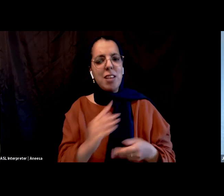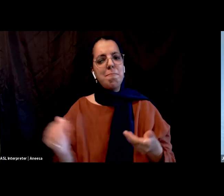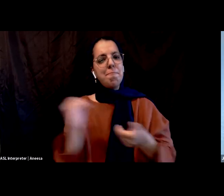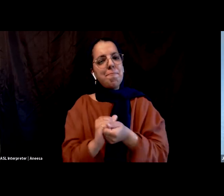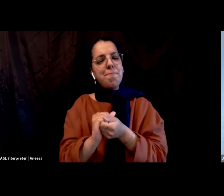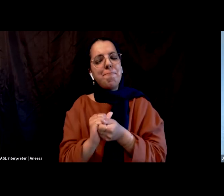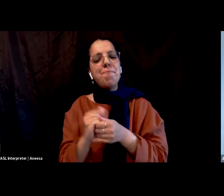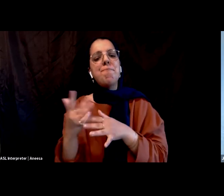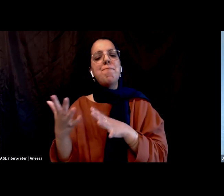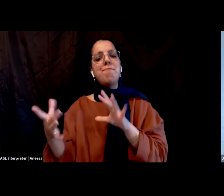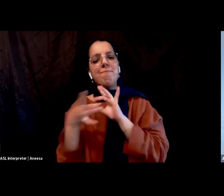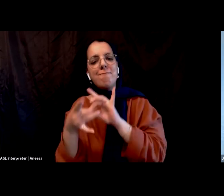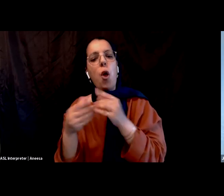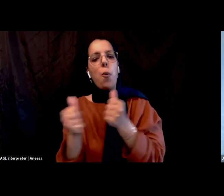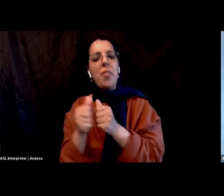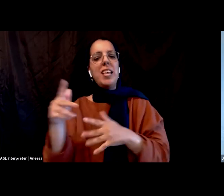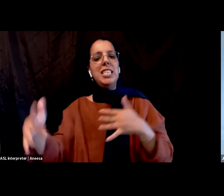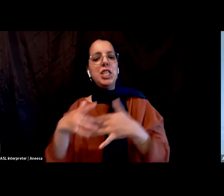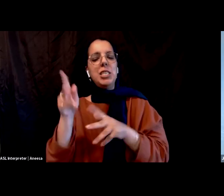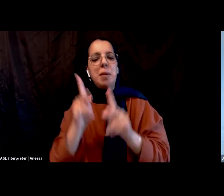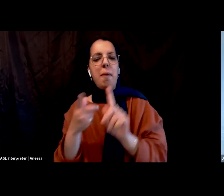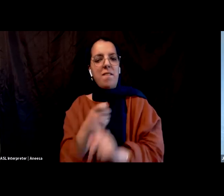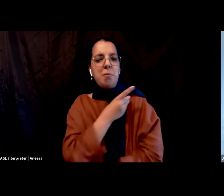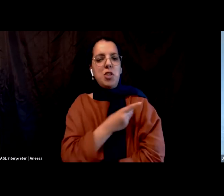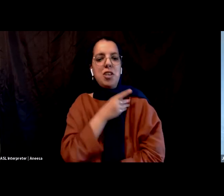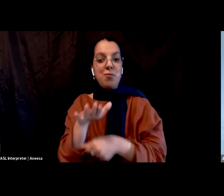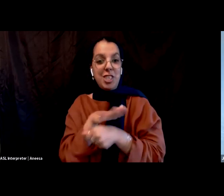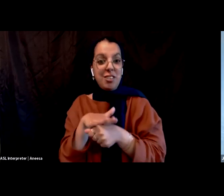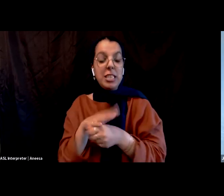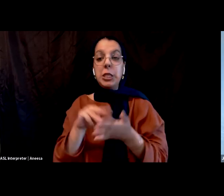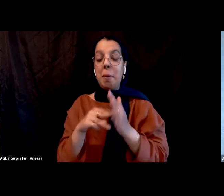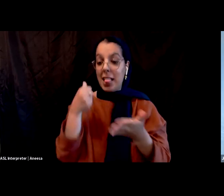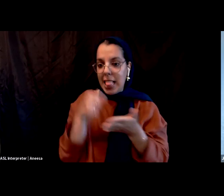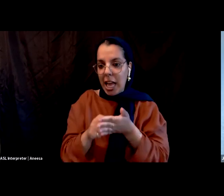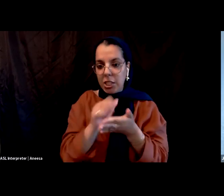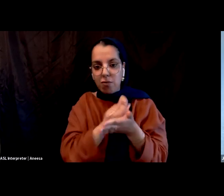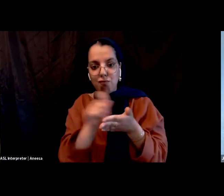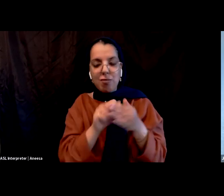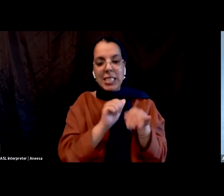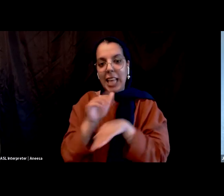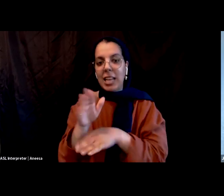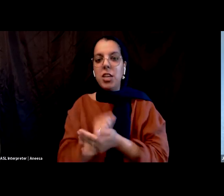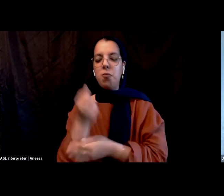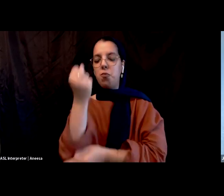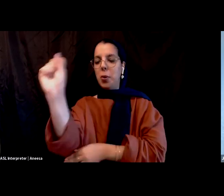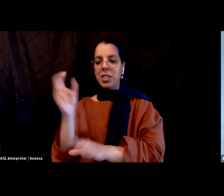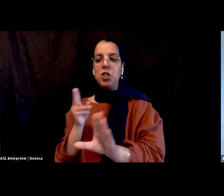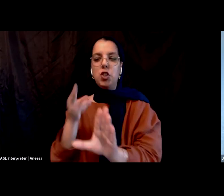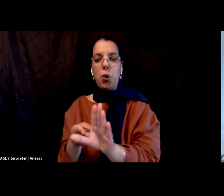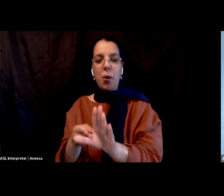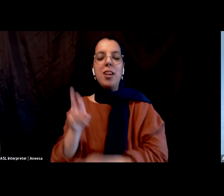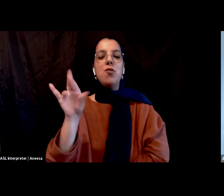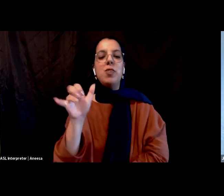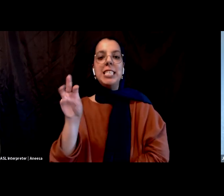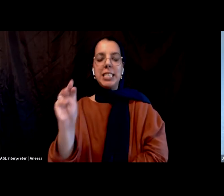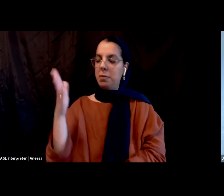Region. Write those letters, join protests, stop racism in its tracks by speaking out when